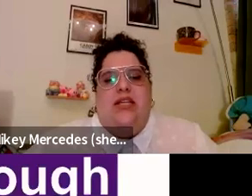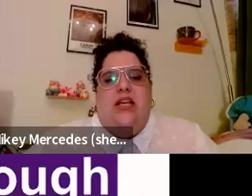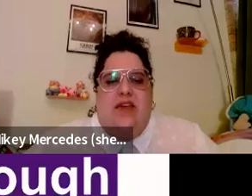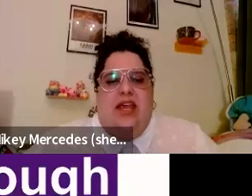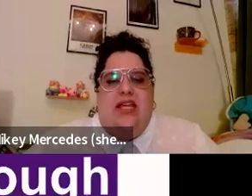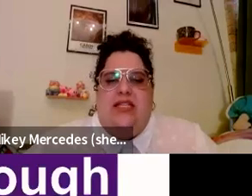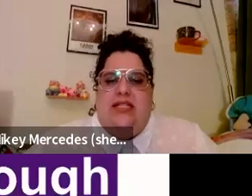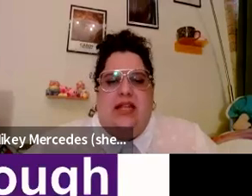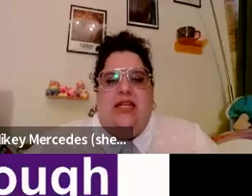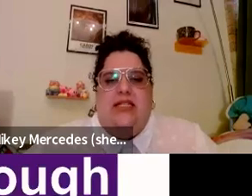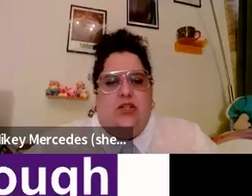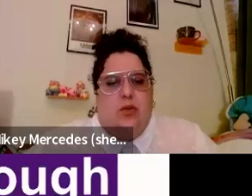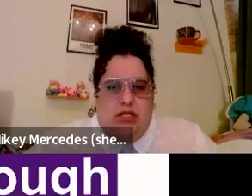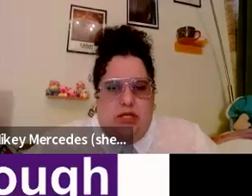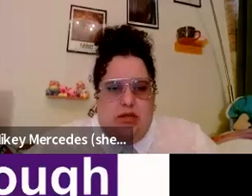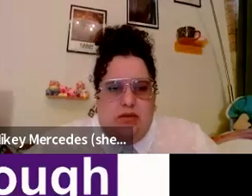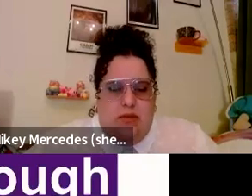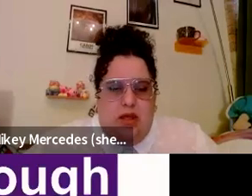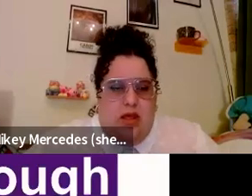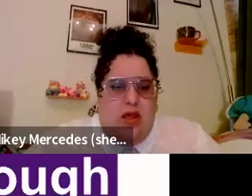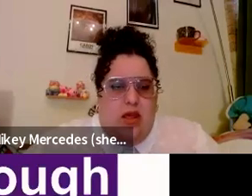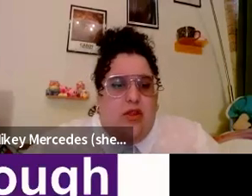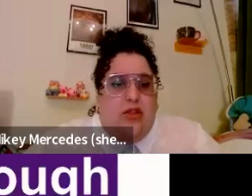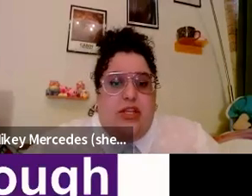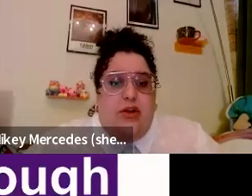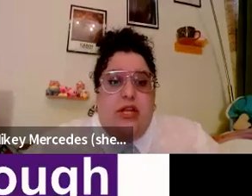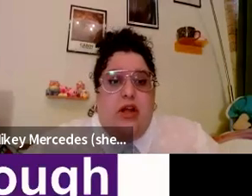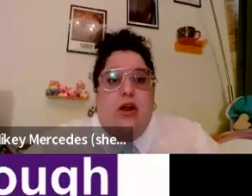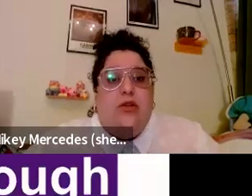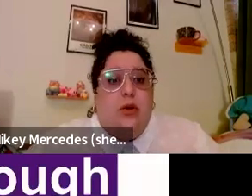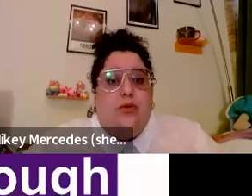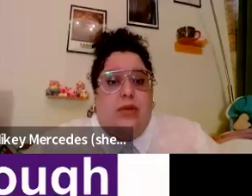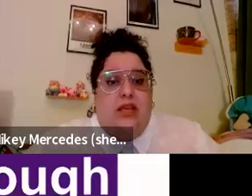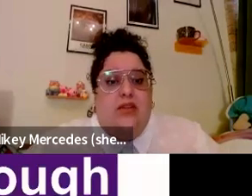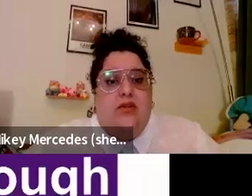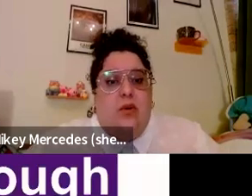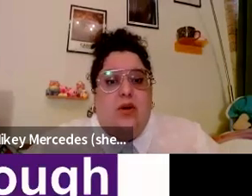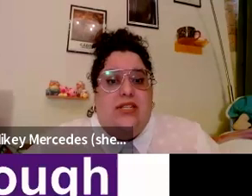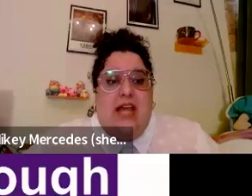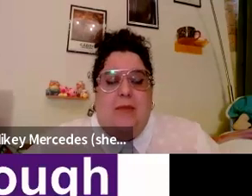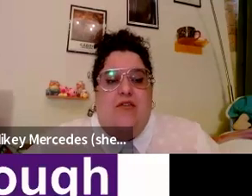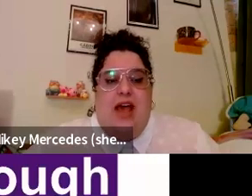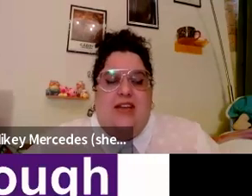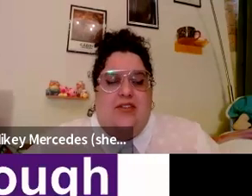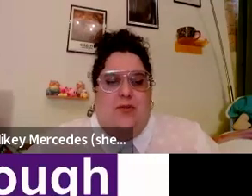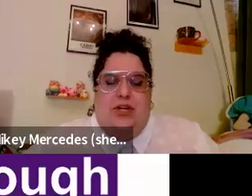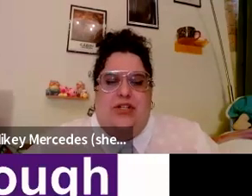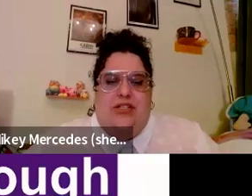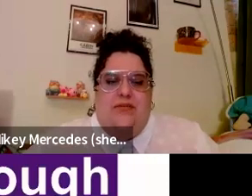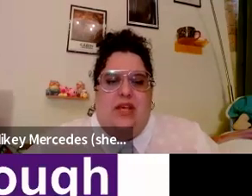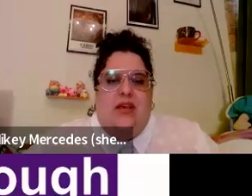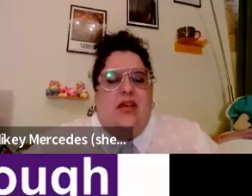don't know when they are being subjected to violence, whether it's ableism or anti-Blackness